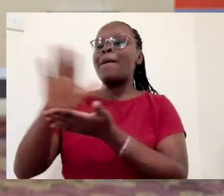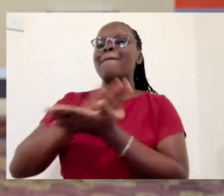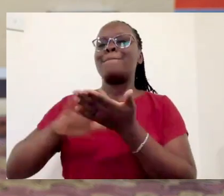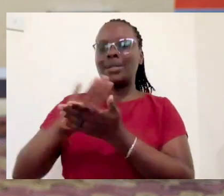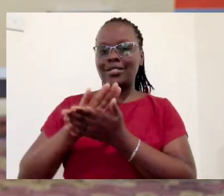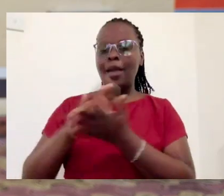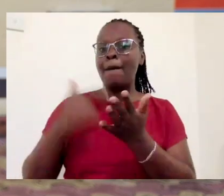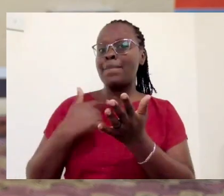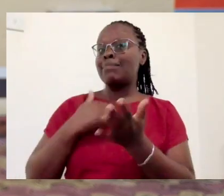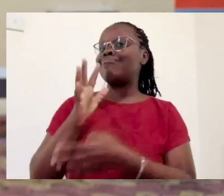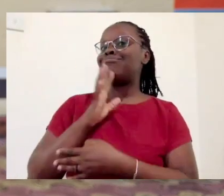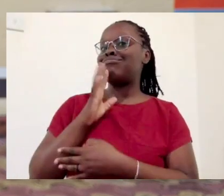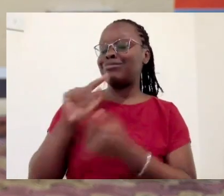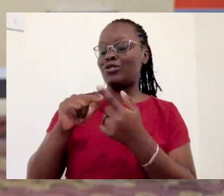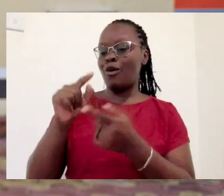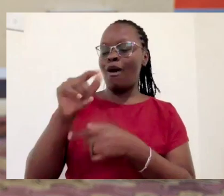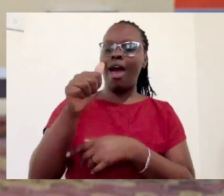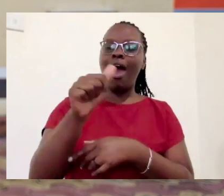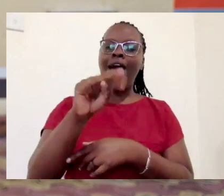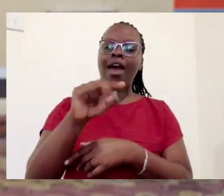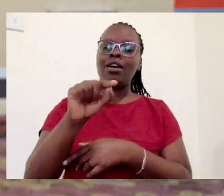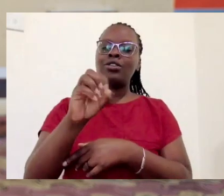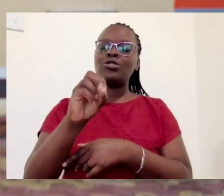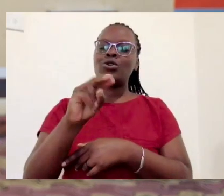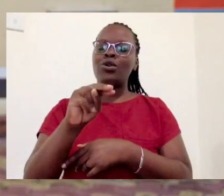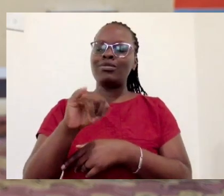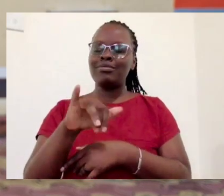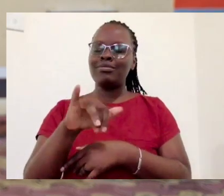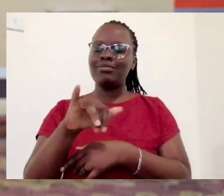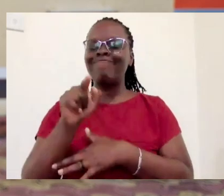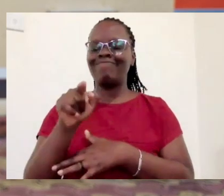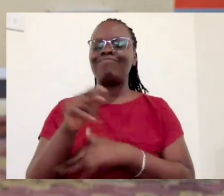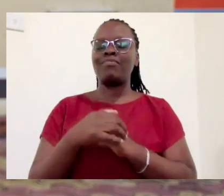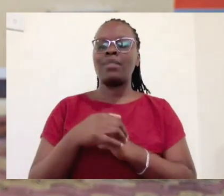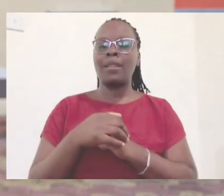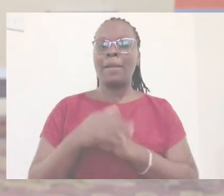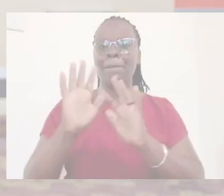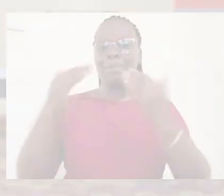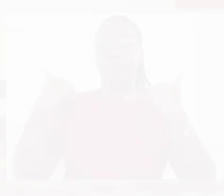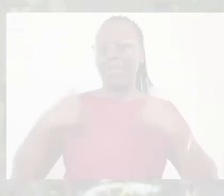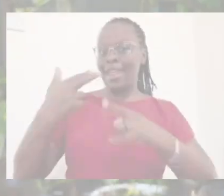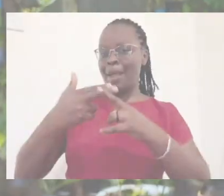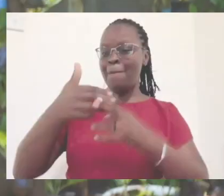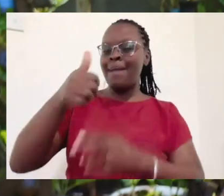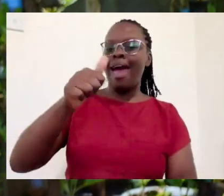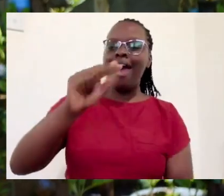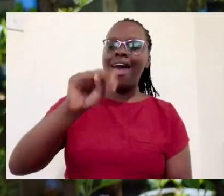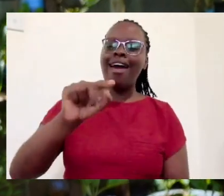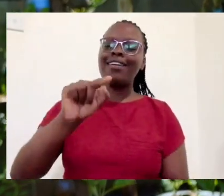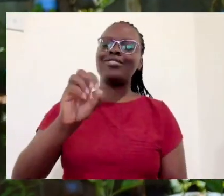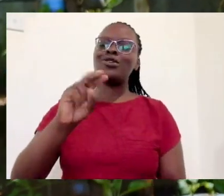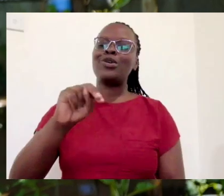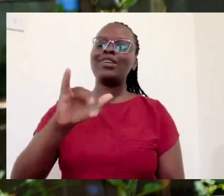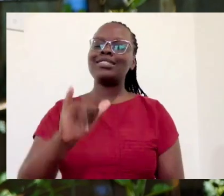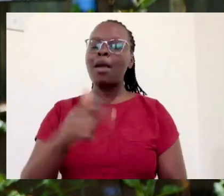is left behind. I will be speaking to Anthony Munga, who is the program manager at Elimu. Yeah, my name is